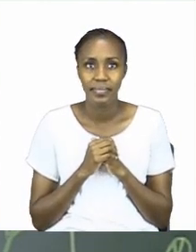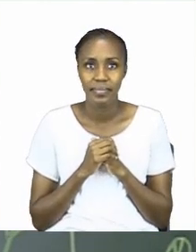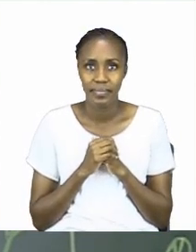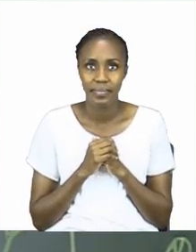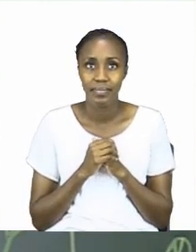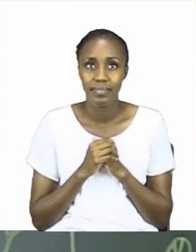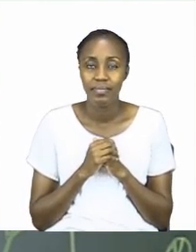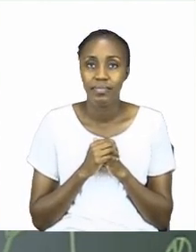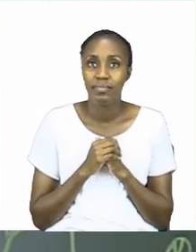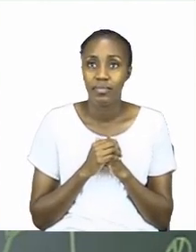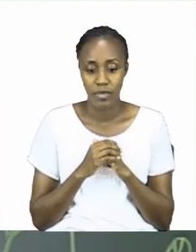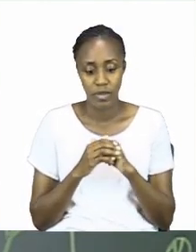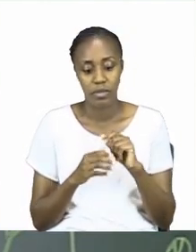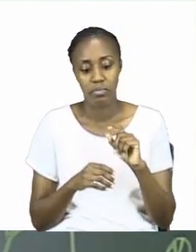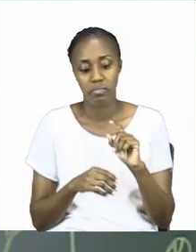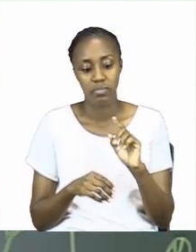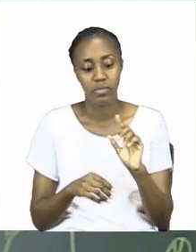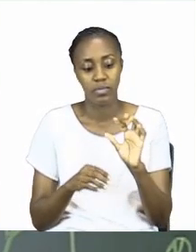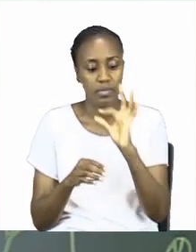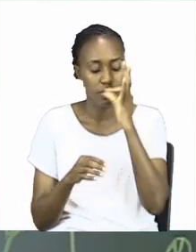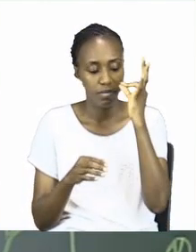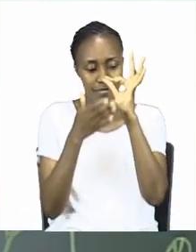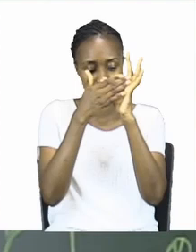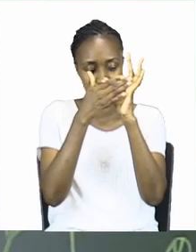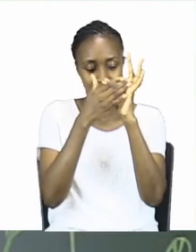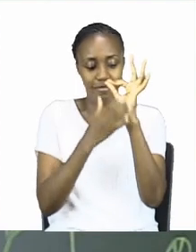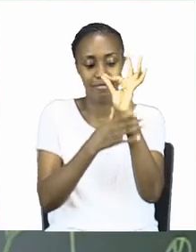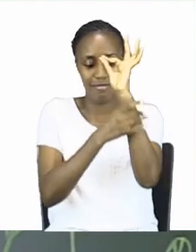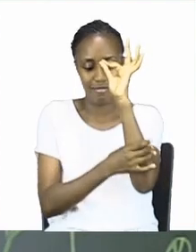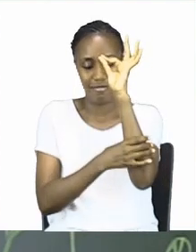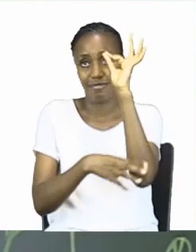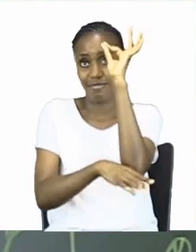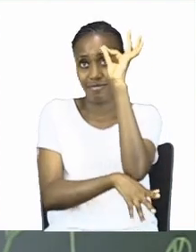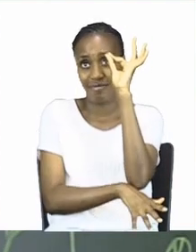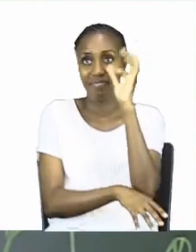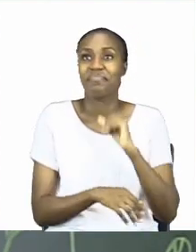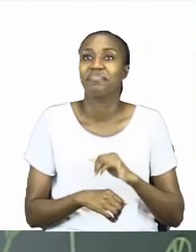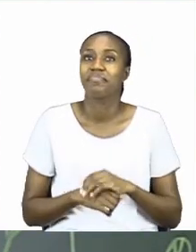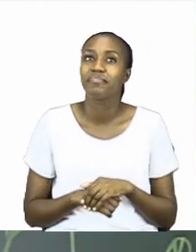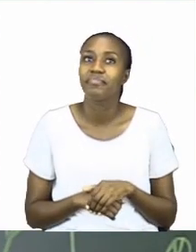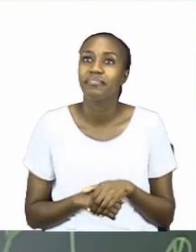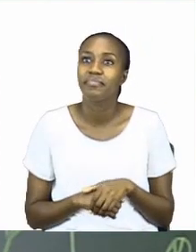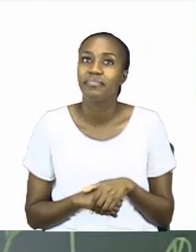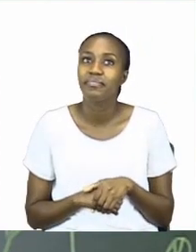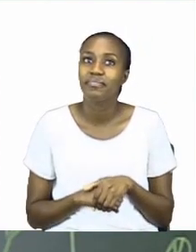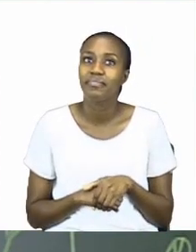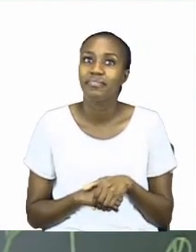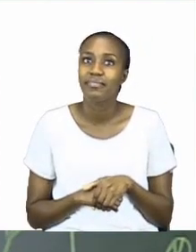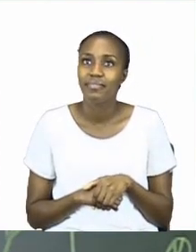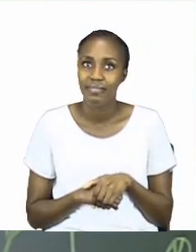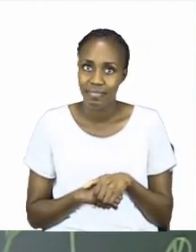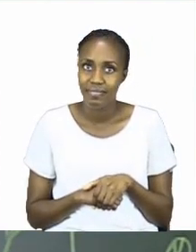are all the different parts of a flower, boys and girls. Now before you go ahead and read through